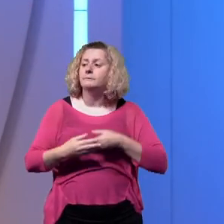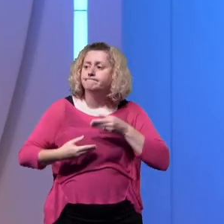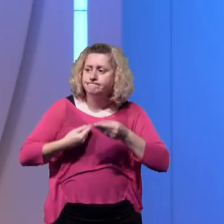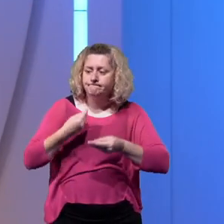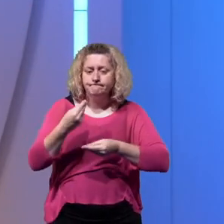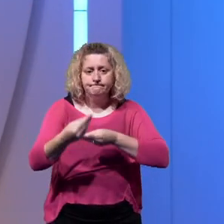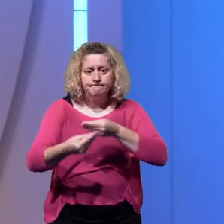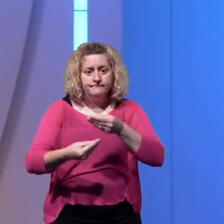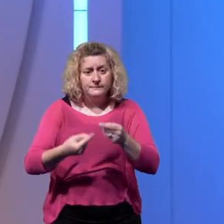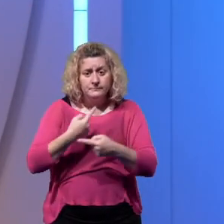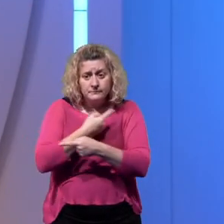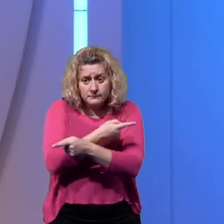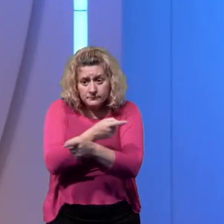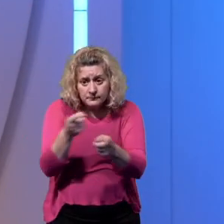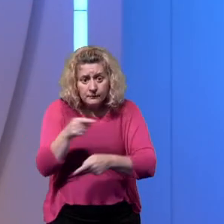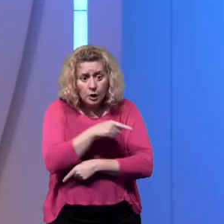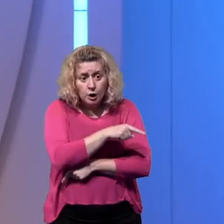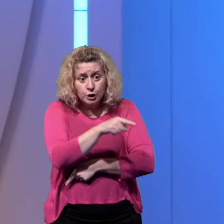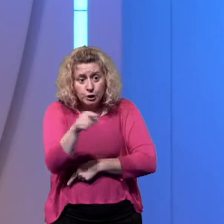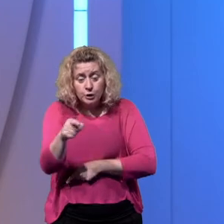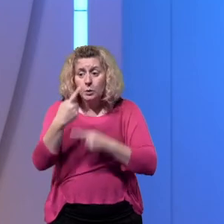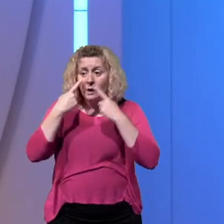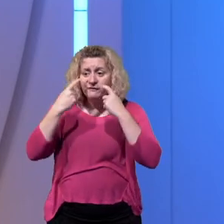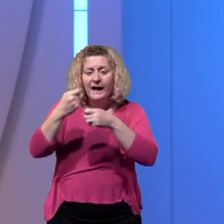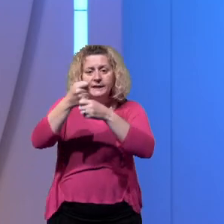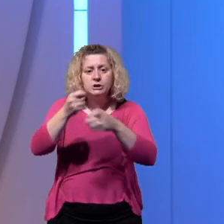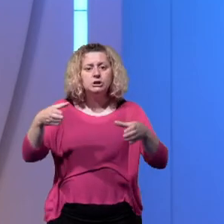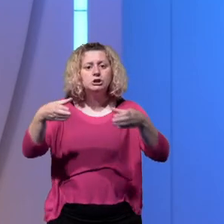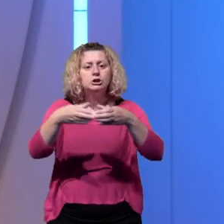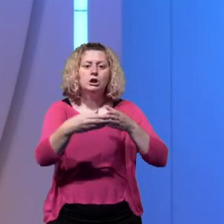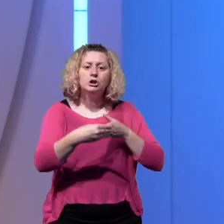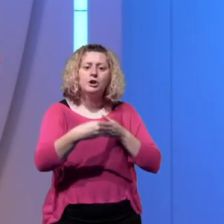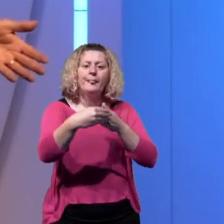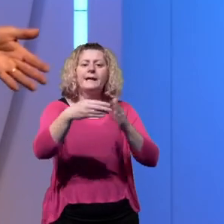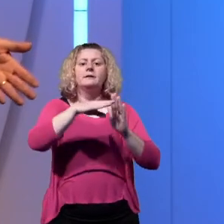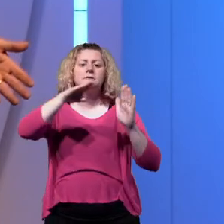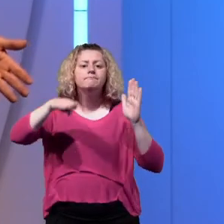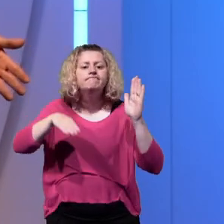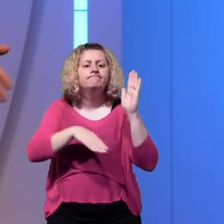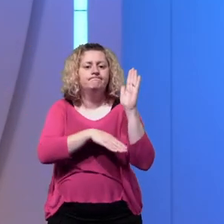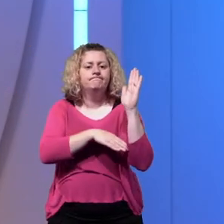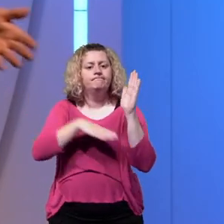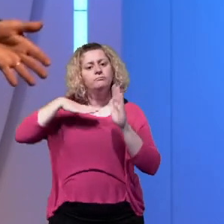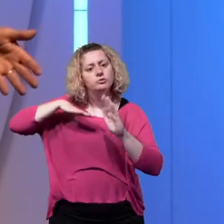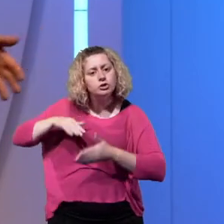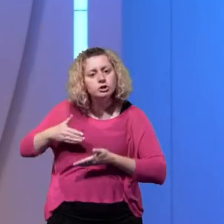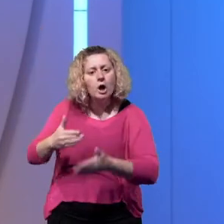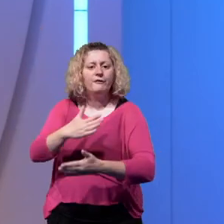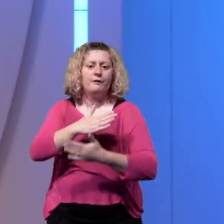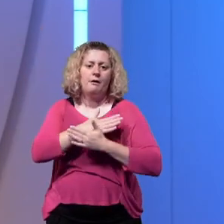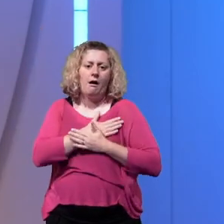are like this. Not so with you. It's non-negotiable. If the leaders aren't servant-hearted, go.